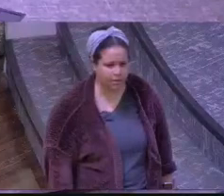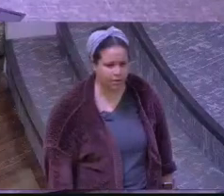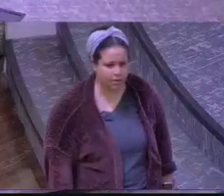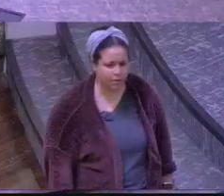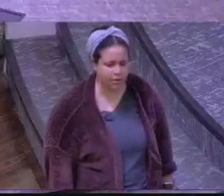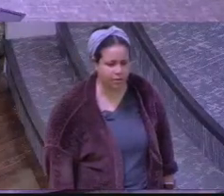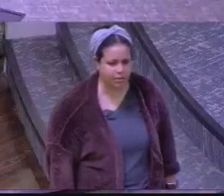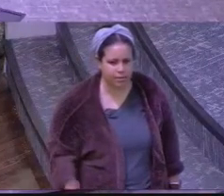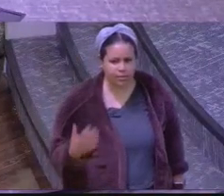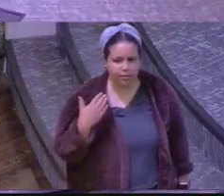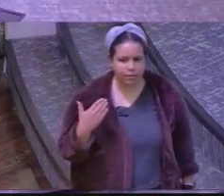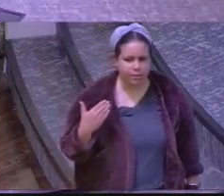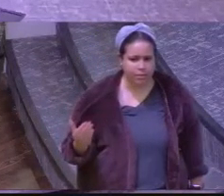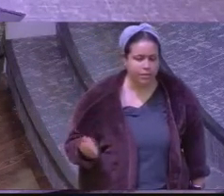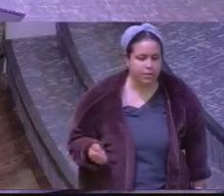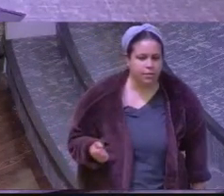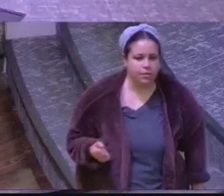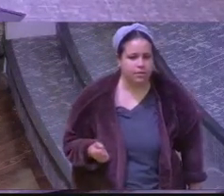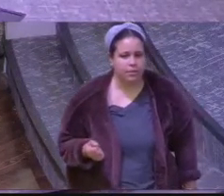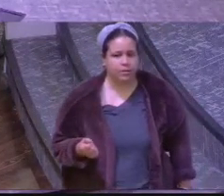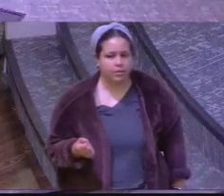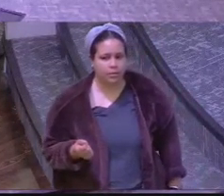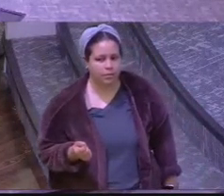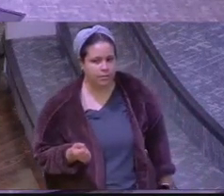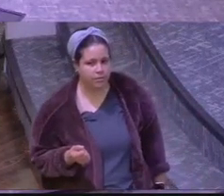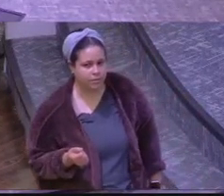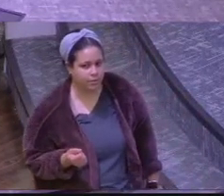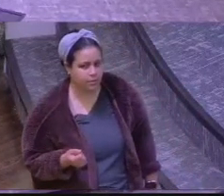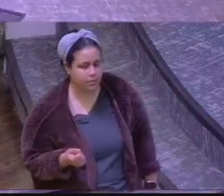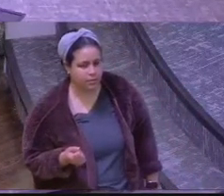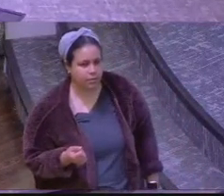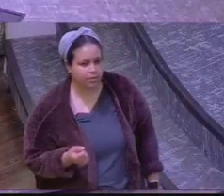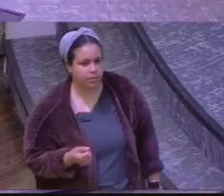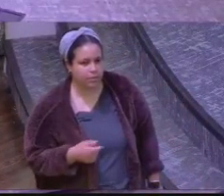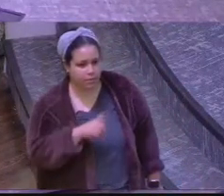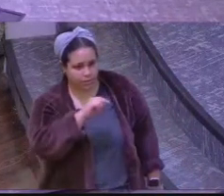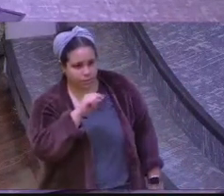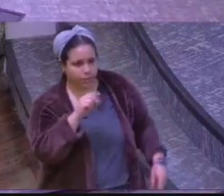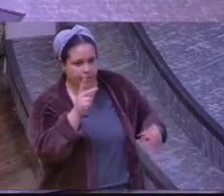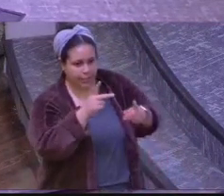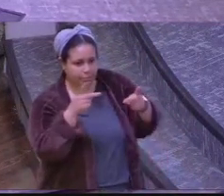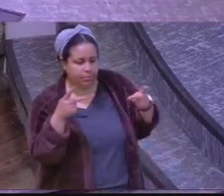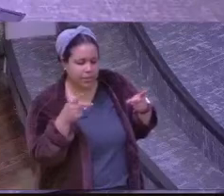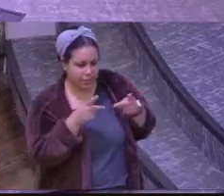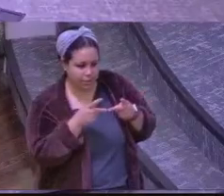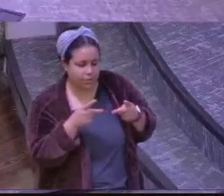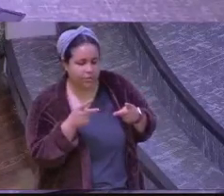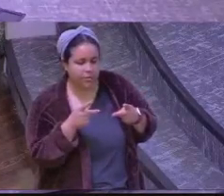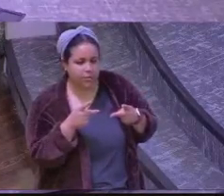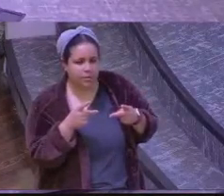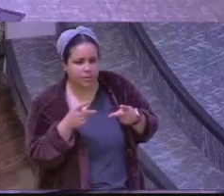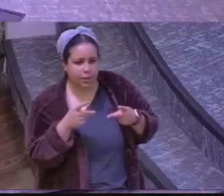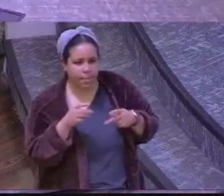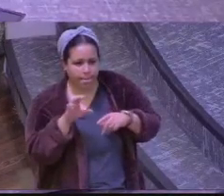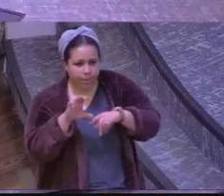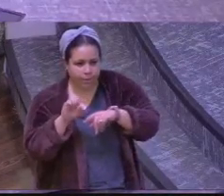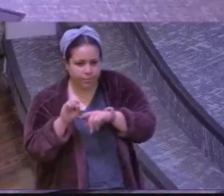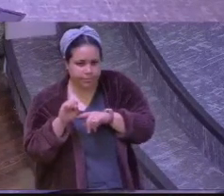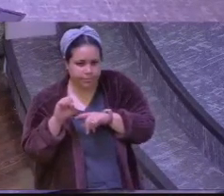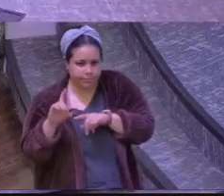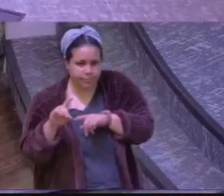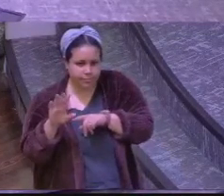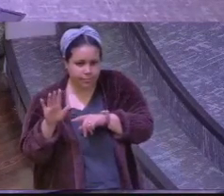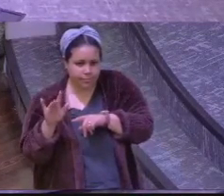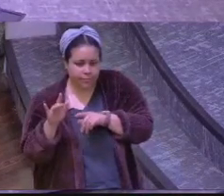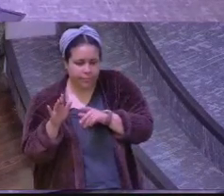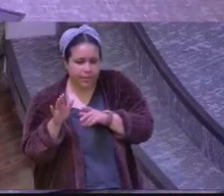Thank you. Fantastic. So my count is 20 positions under the 2025 CCSD initiatives.